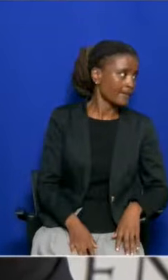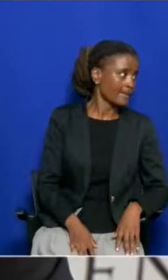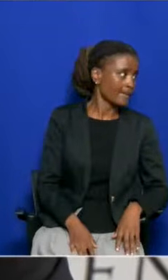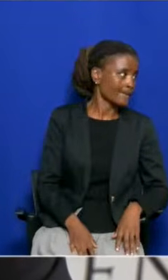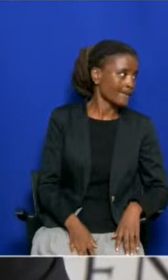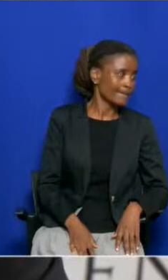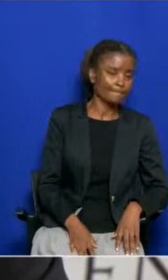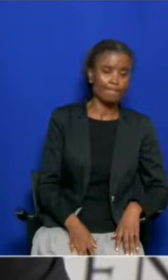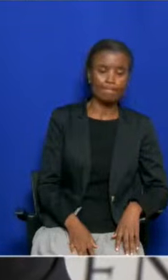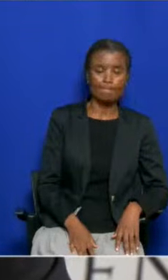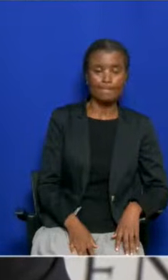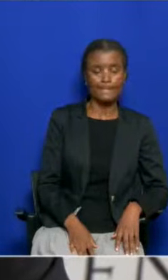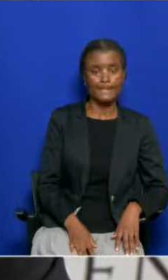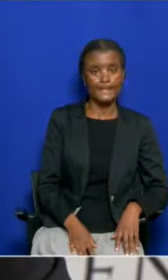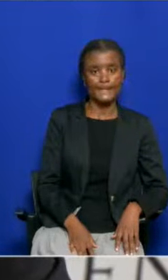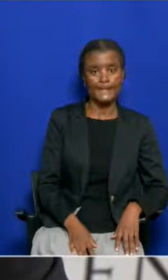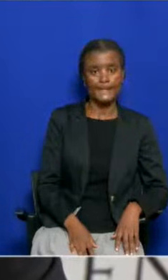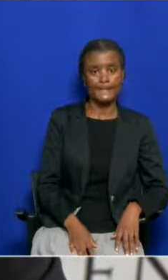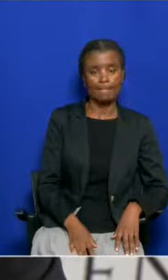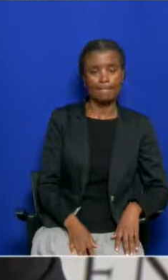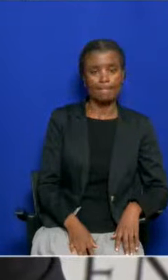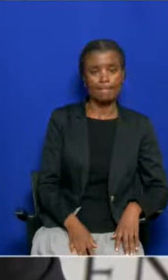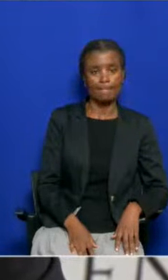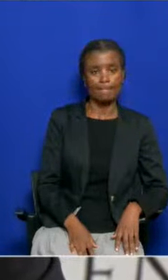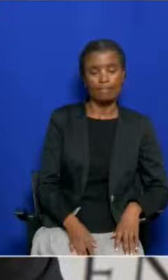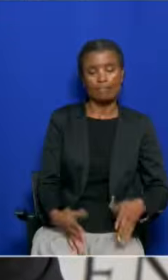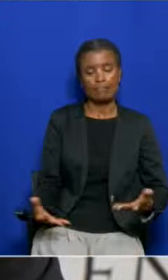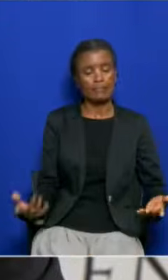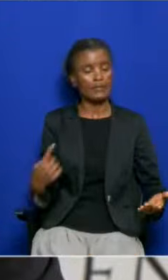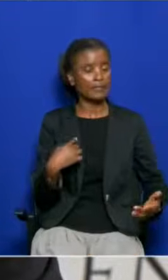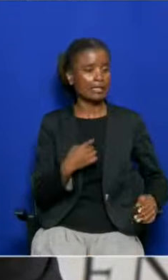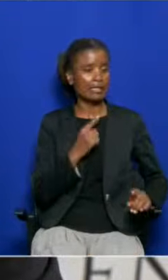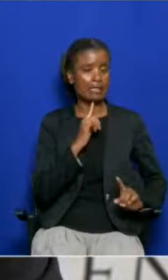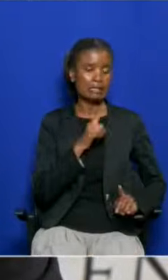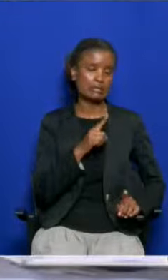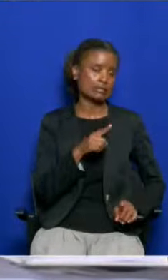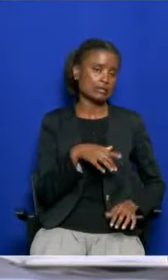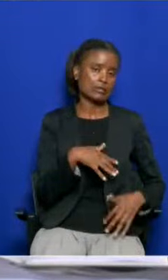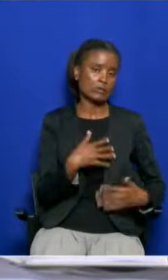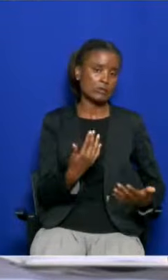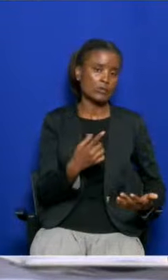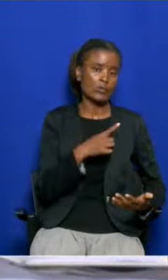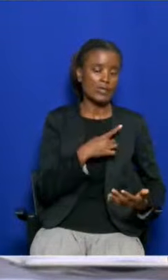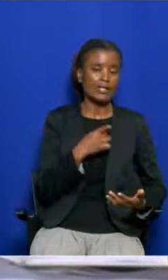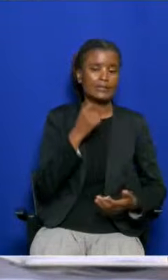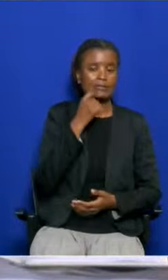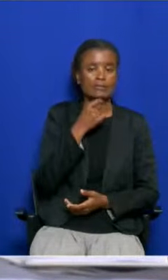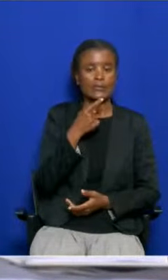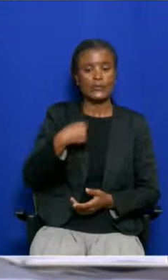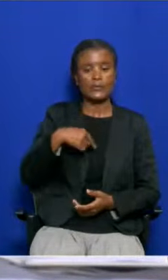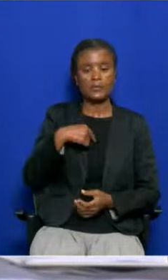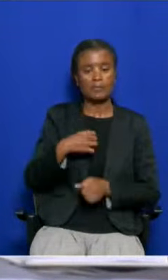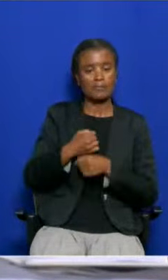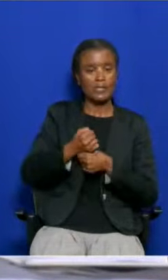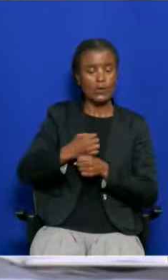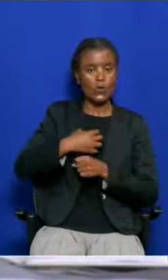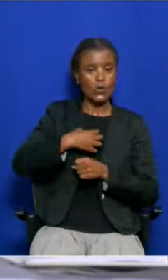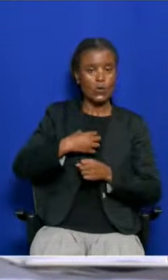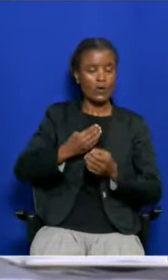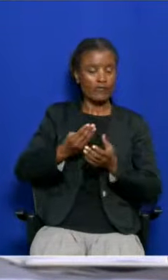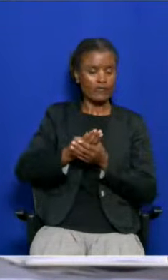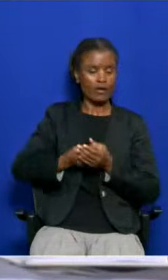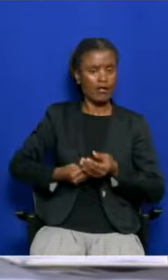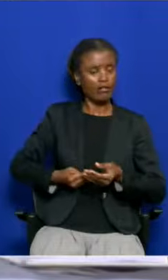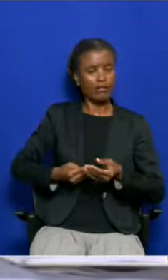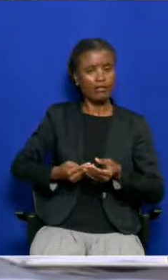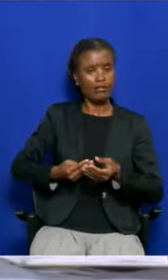then you're attributing something to me in terms of You- we made our own files. Sorry? Yes, I'm attributing it